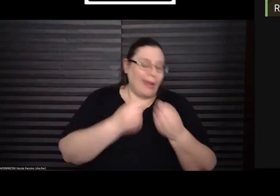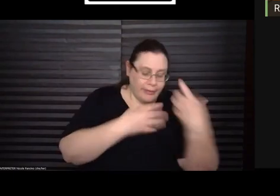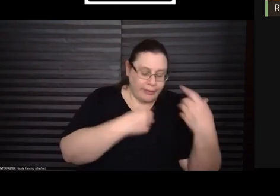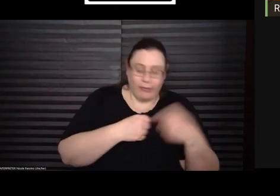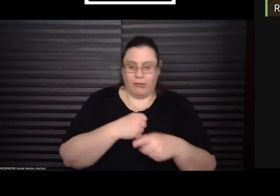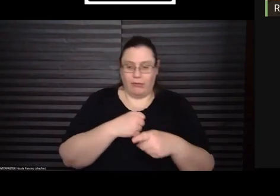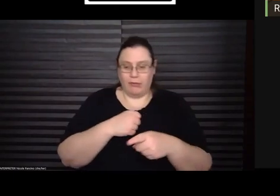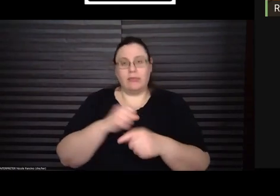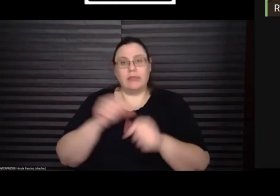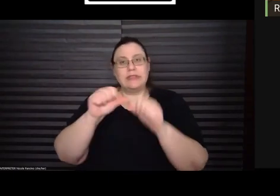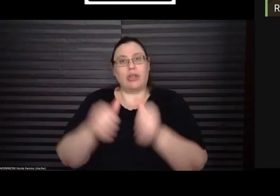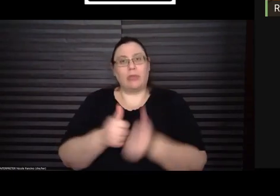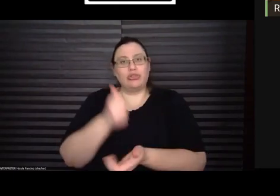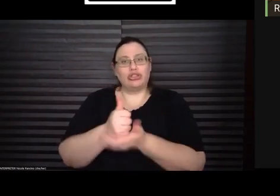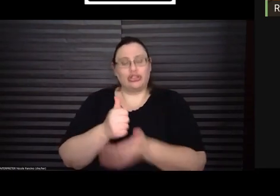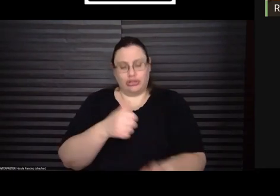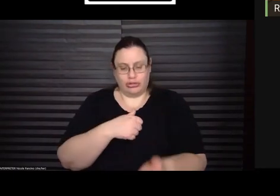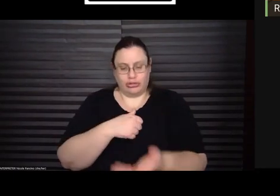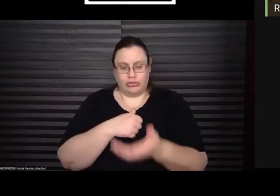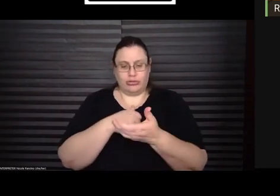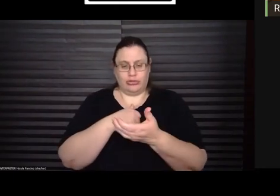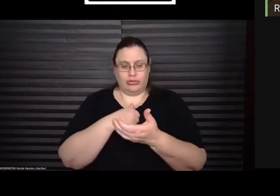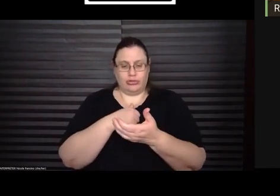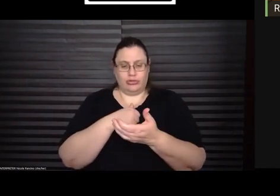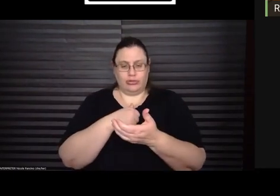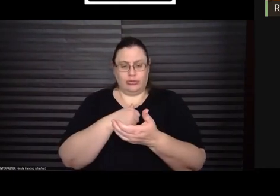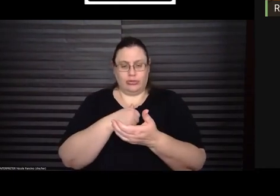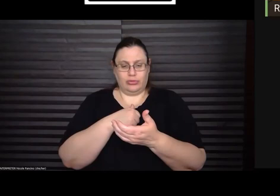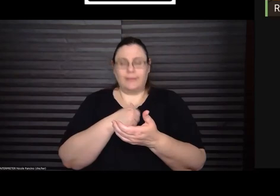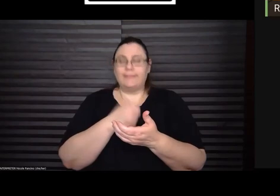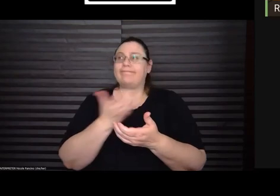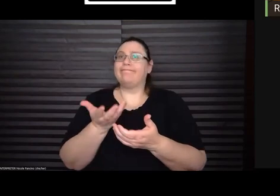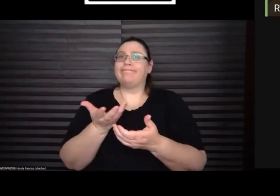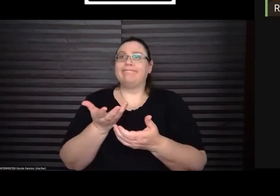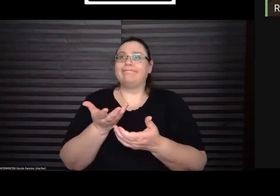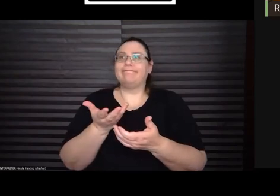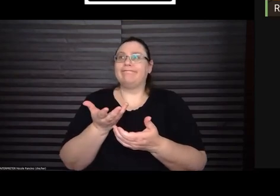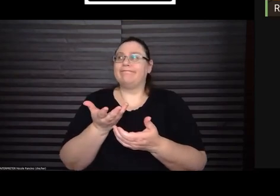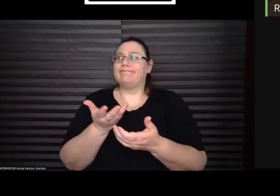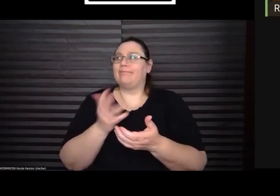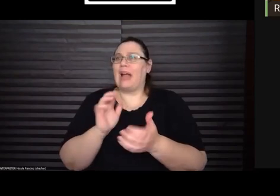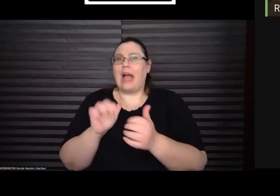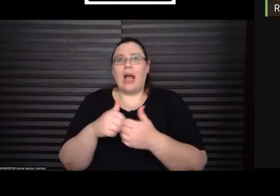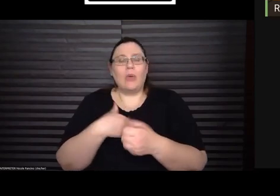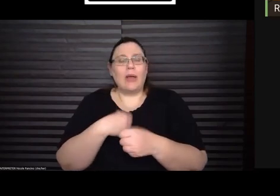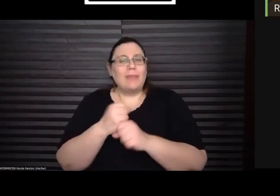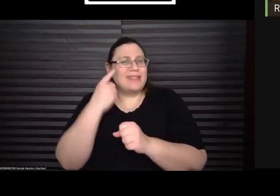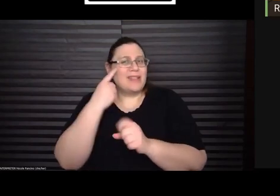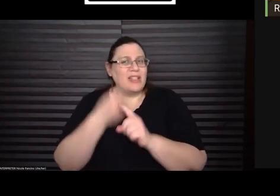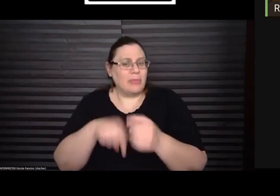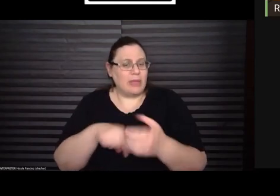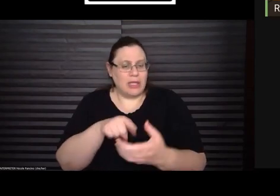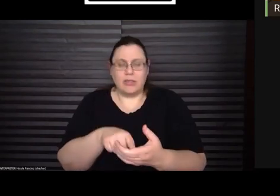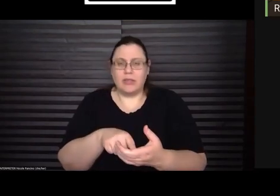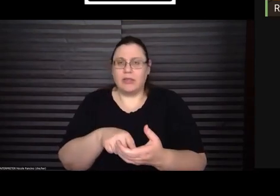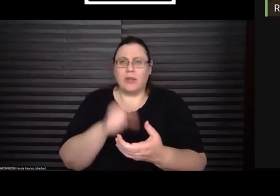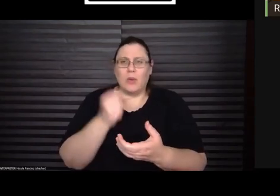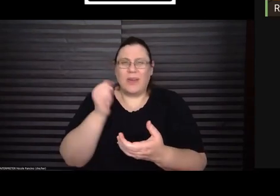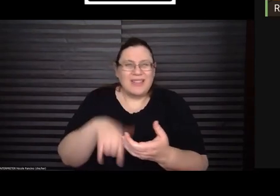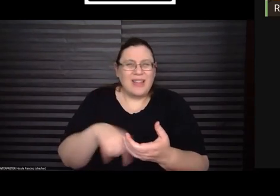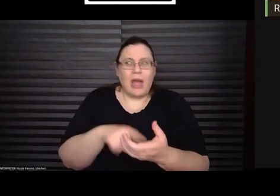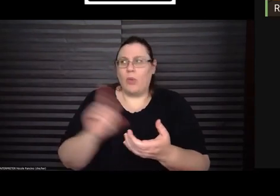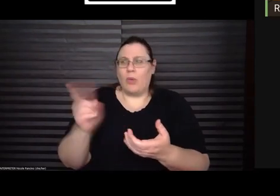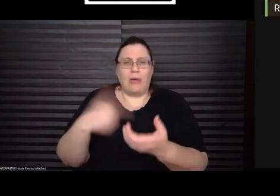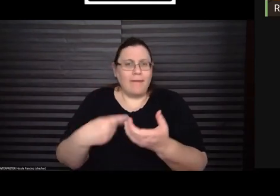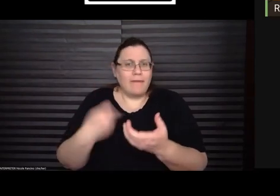suddenly this, you know, this sculpture, right? You know, sort of you know, how to make sense of it, right? What is it? Where did it